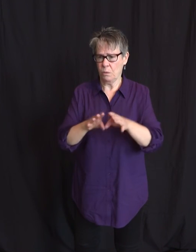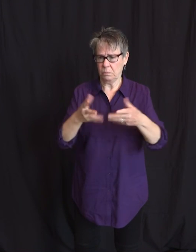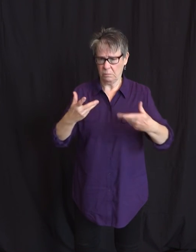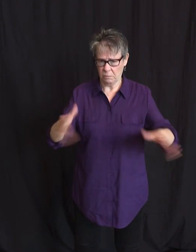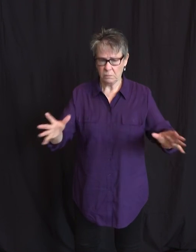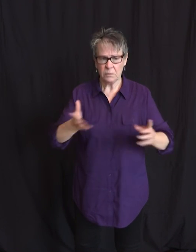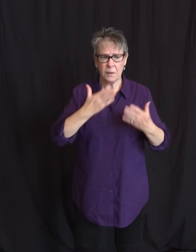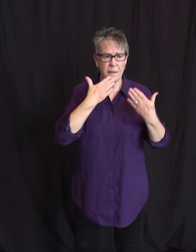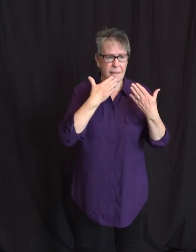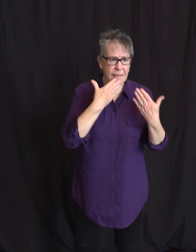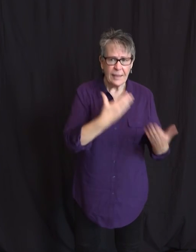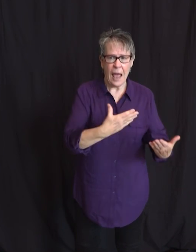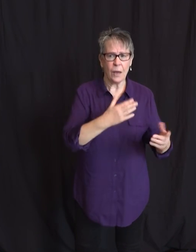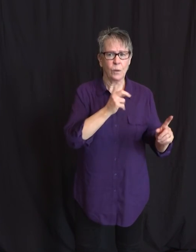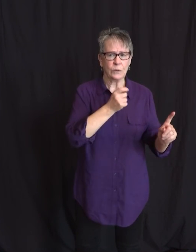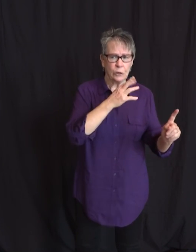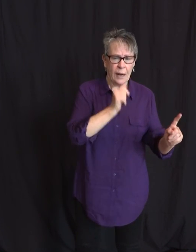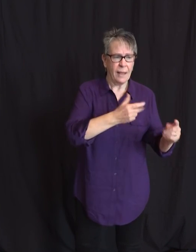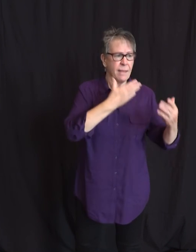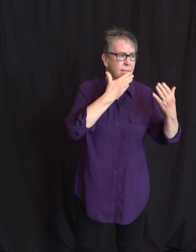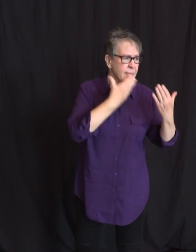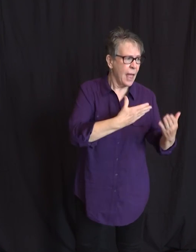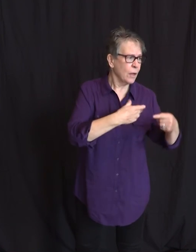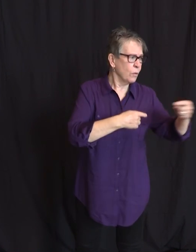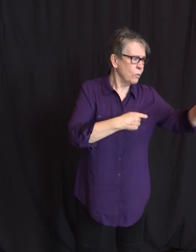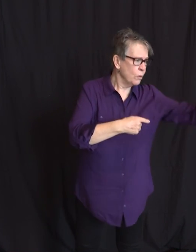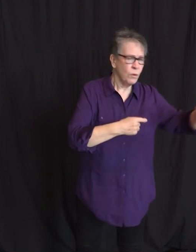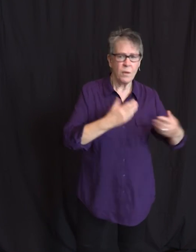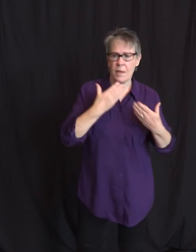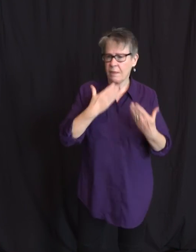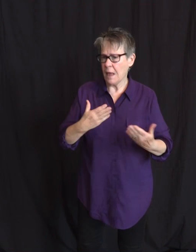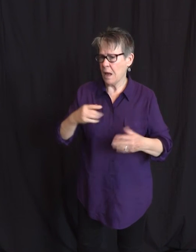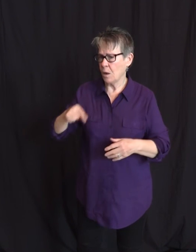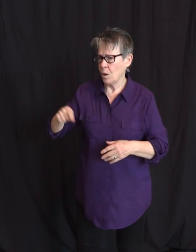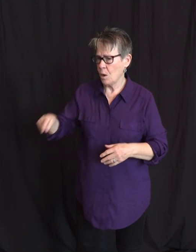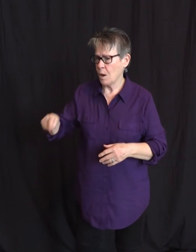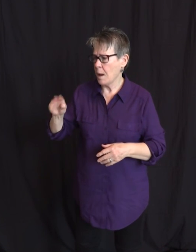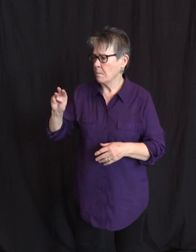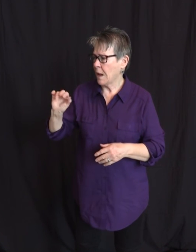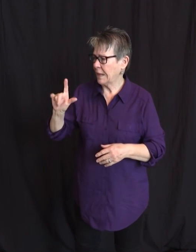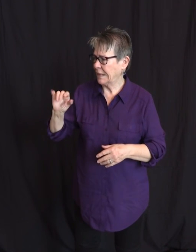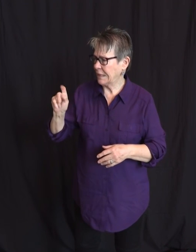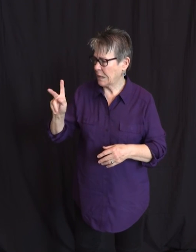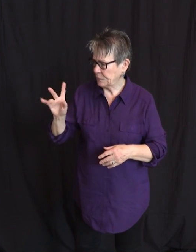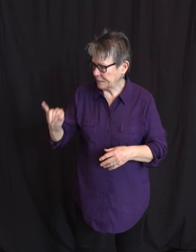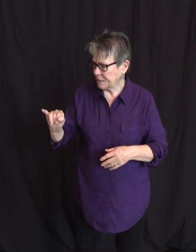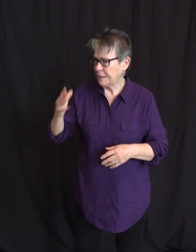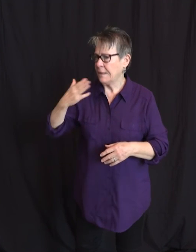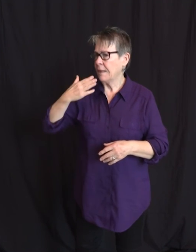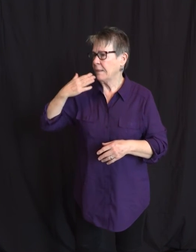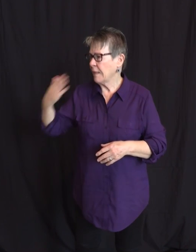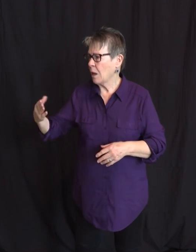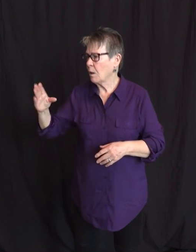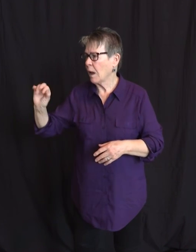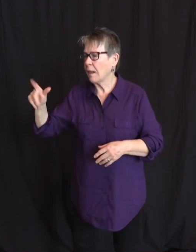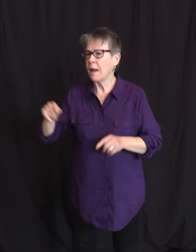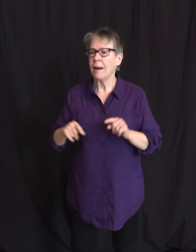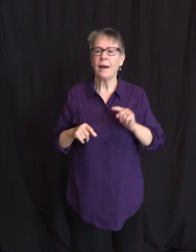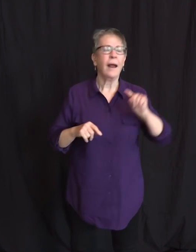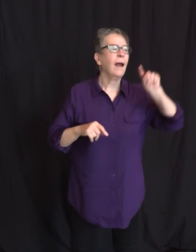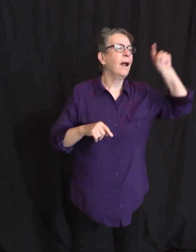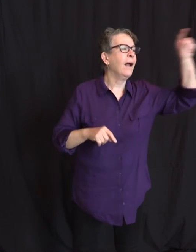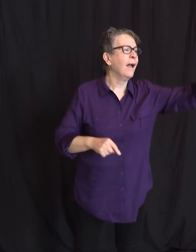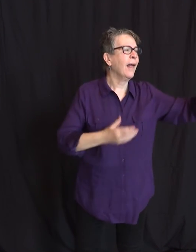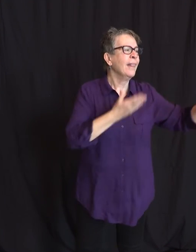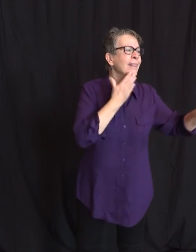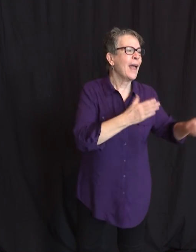Washington from the 7th District, the guy to my left, Congressman Tom Malinowski, the woman to the far right who needs no introduction, either